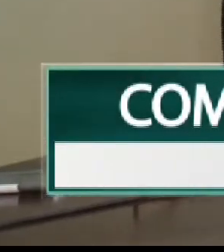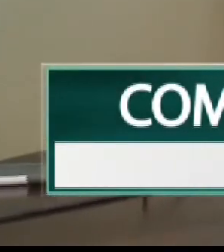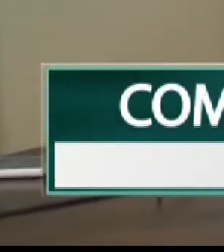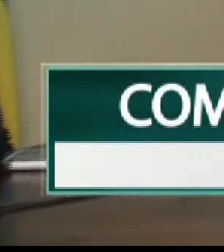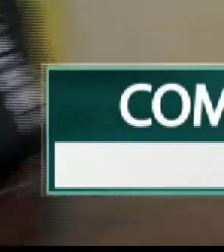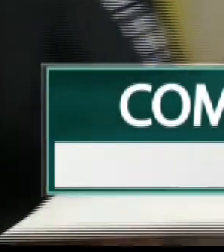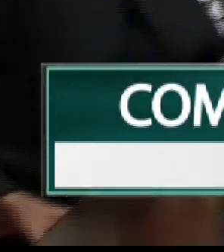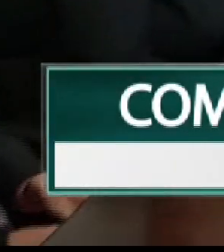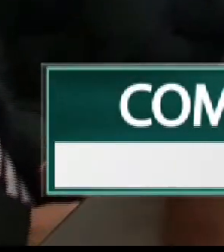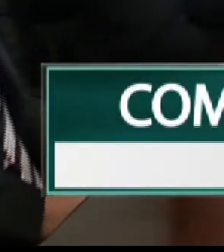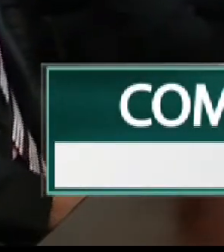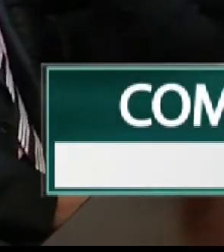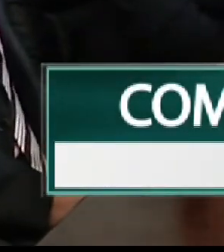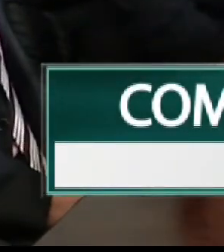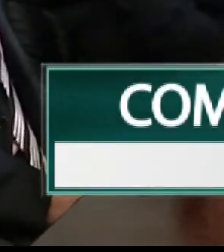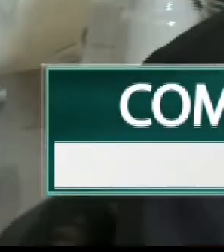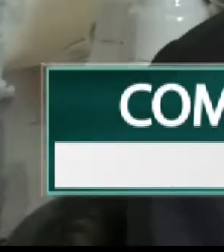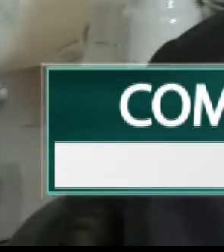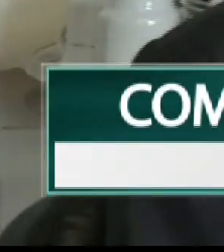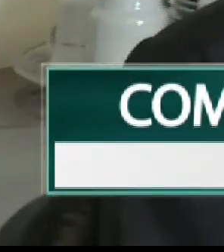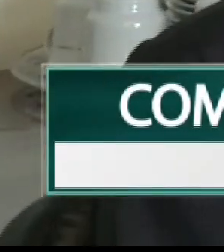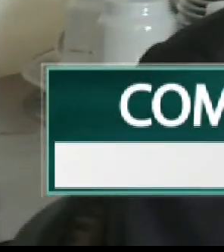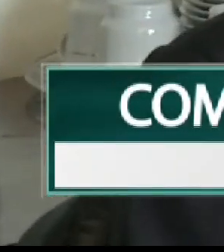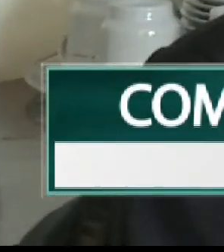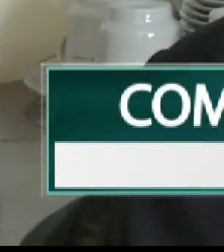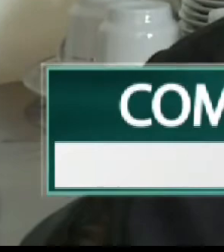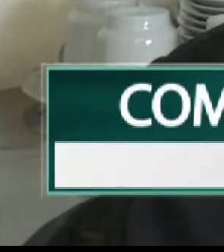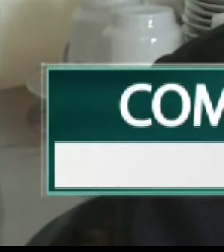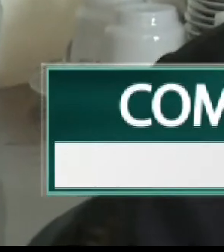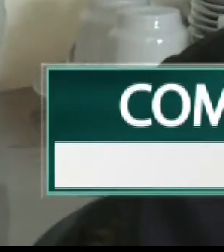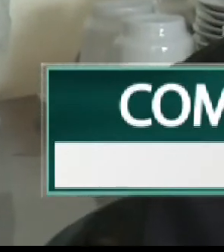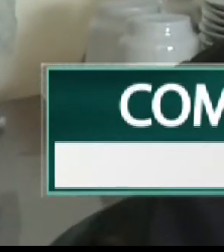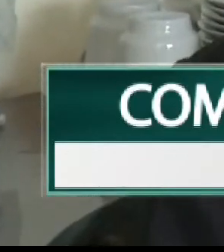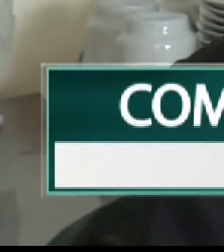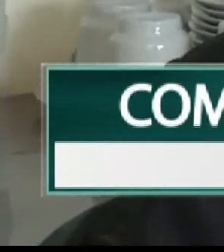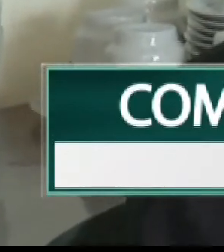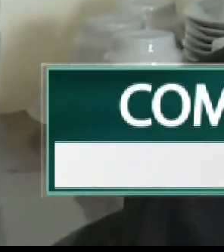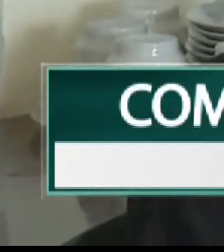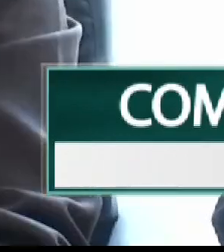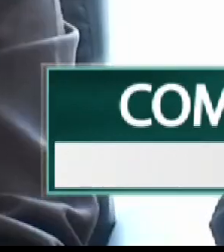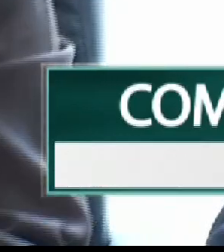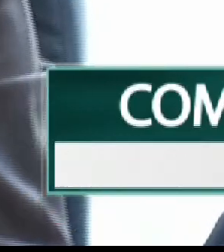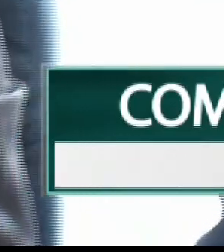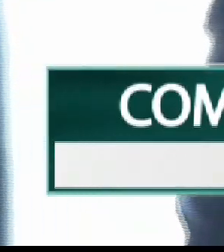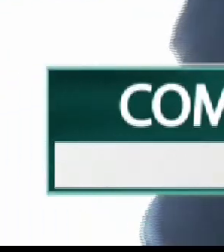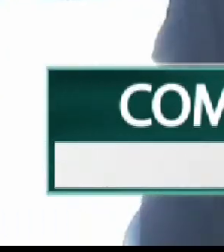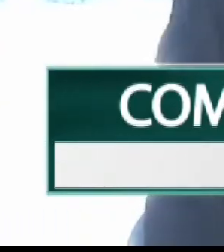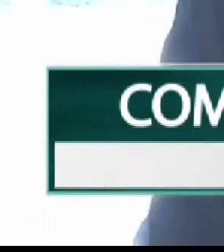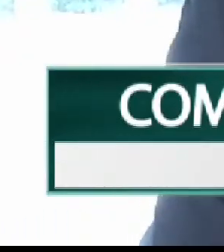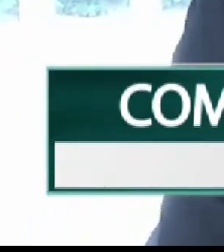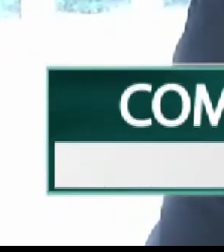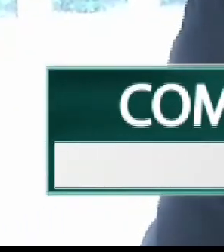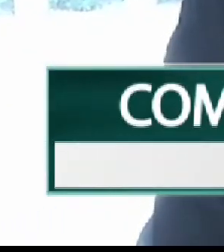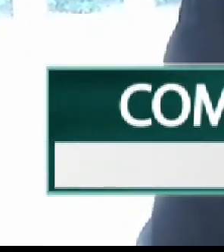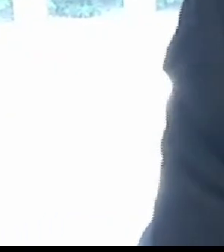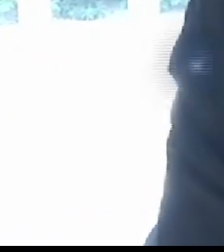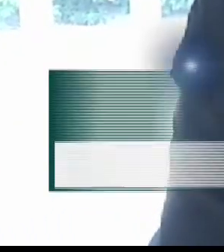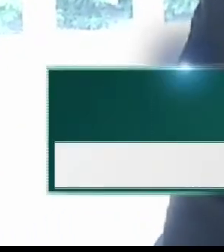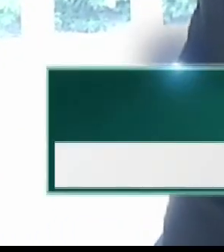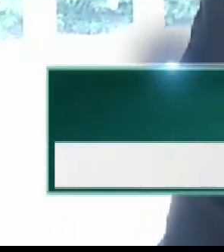And a friendly greeting after some tense moments between the U.S. and Bahamas. You're watching The Bahamas Tonight.